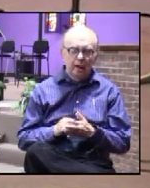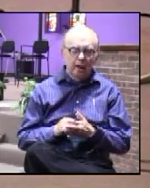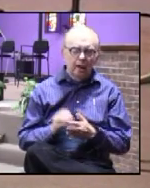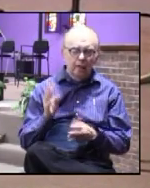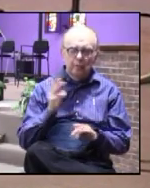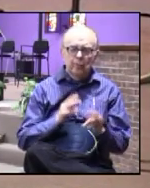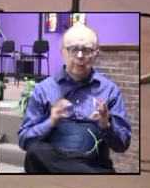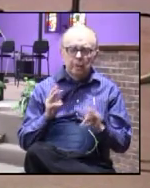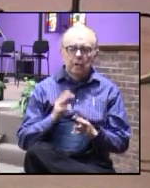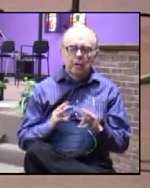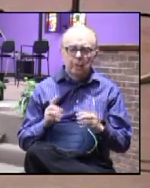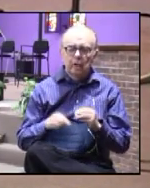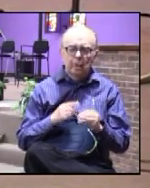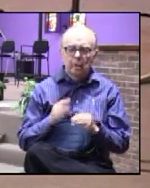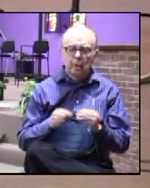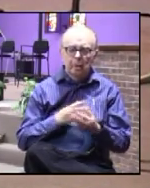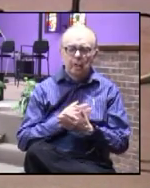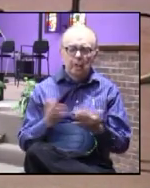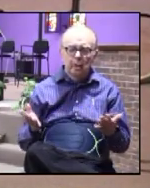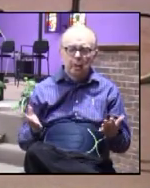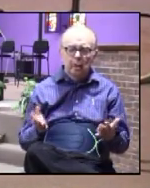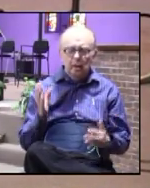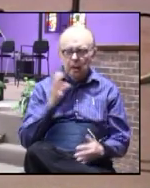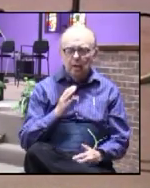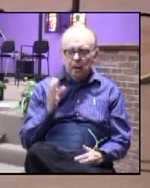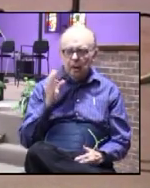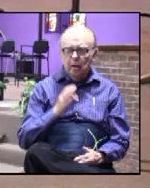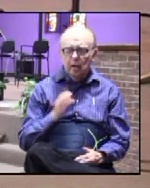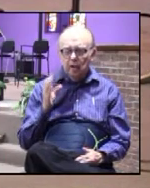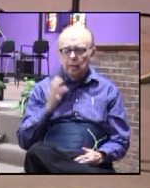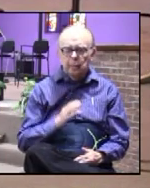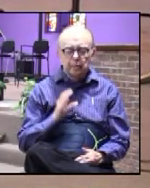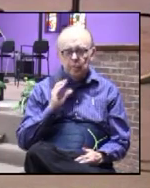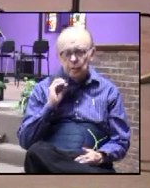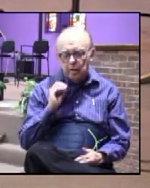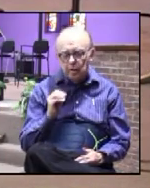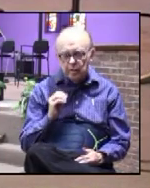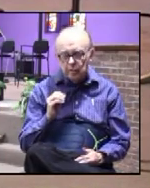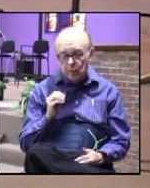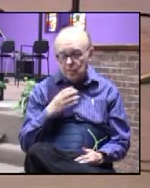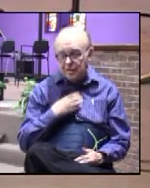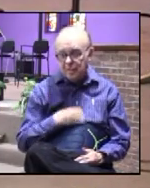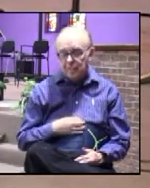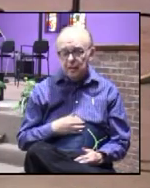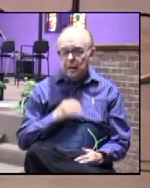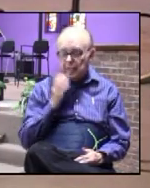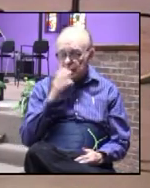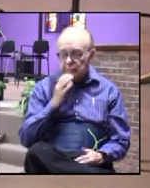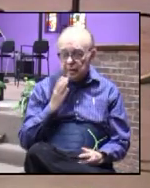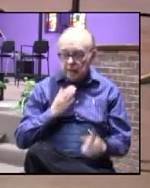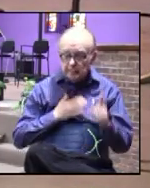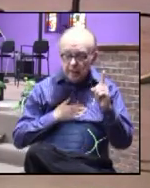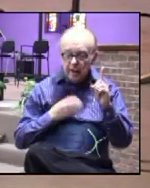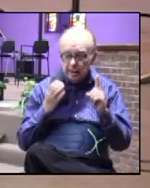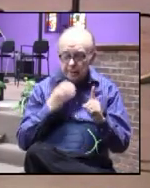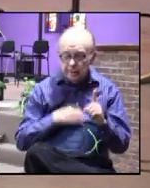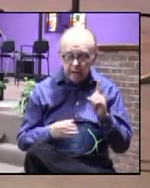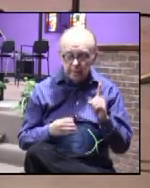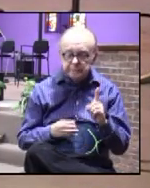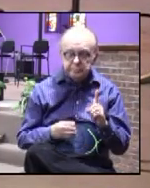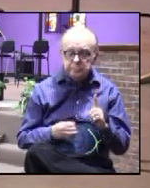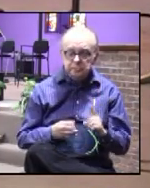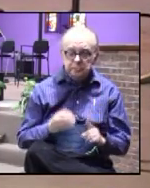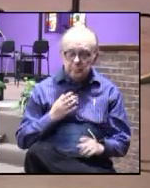worried about these things. You're seeking your own desire. You're not seeking my desire. What is your